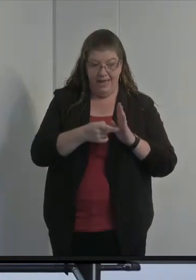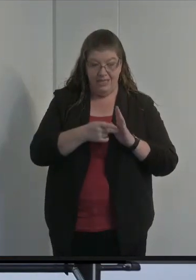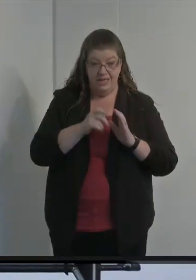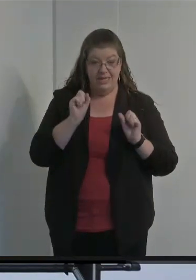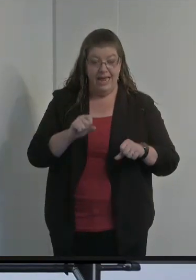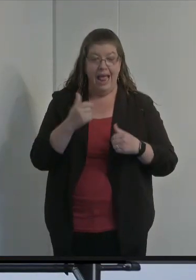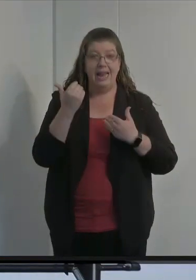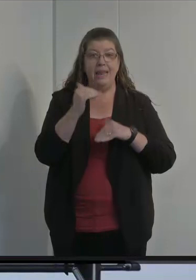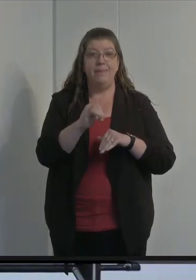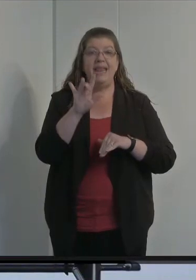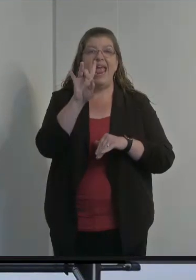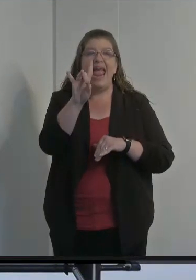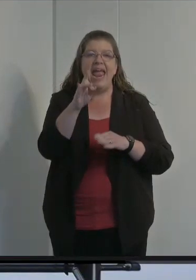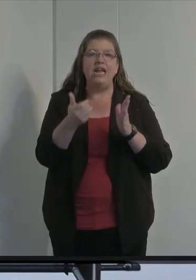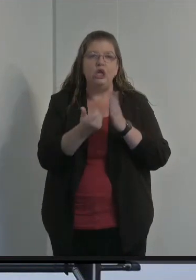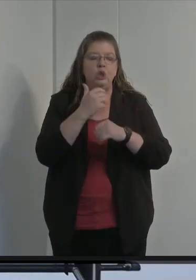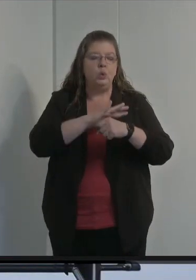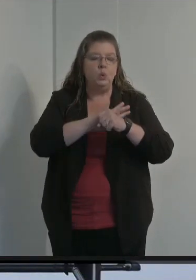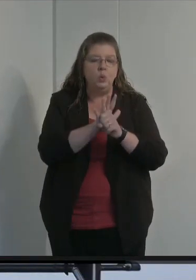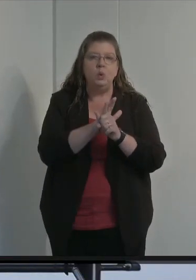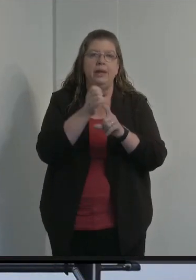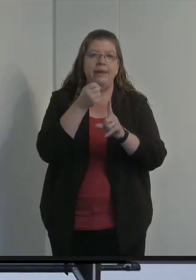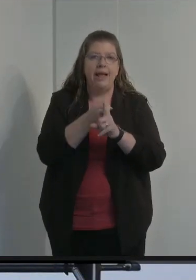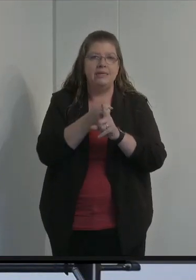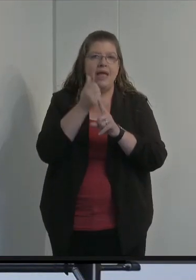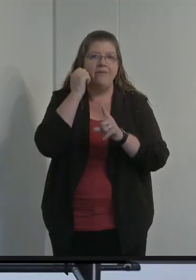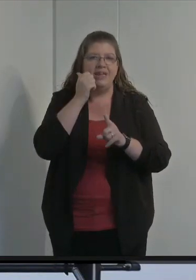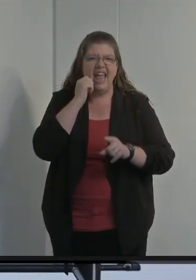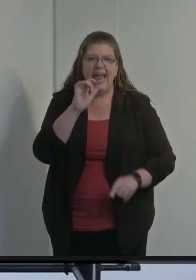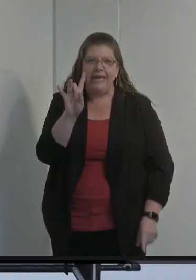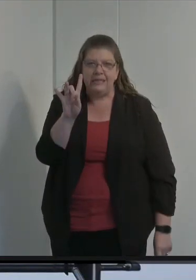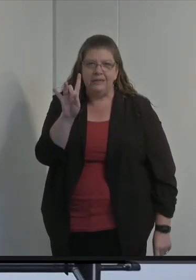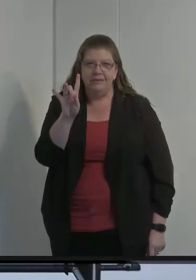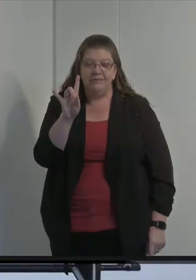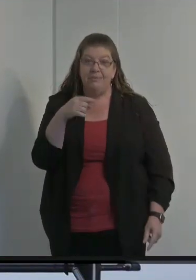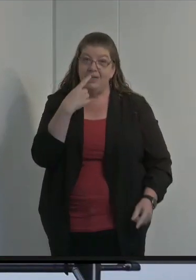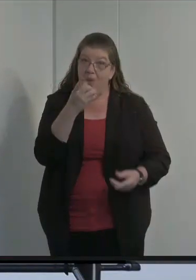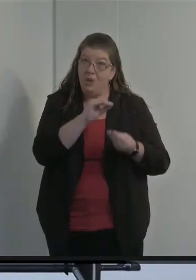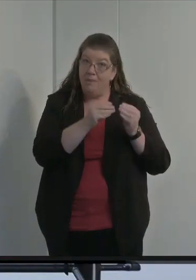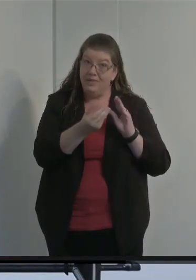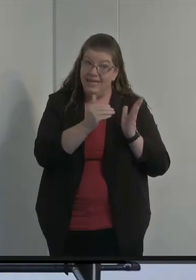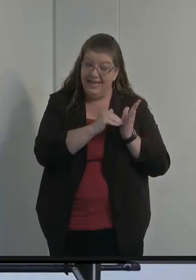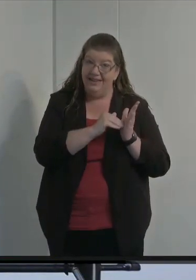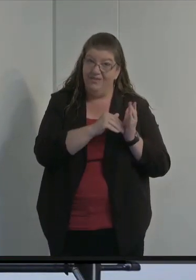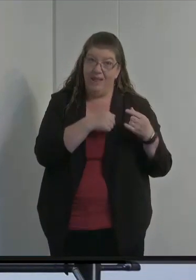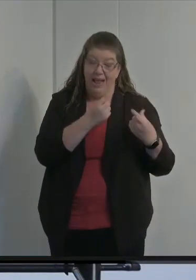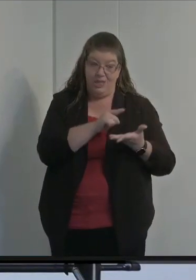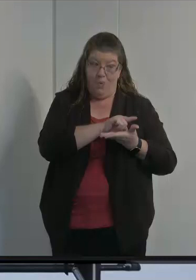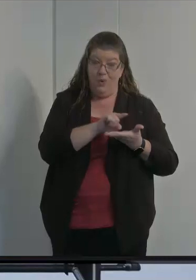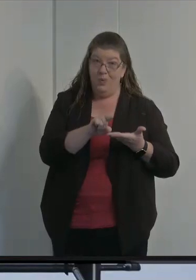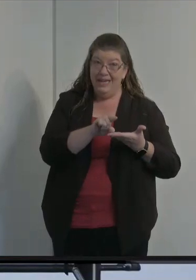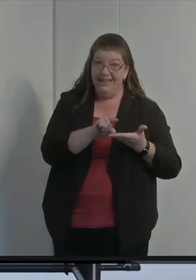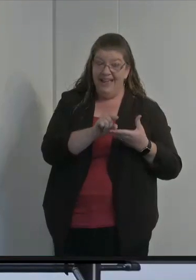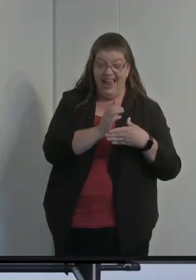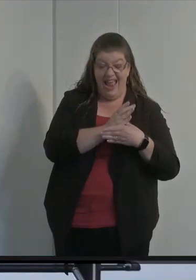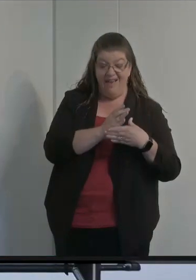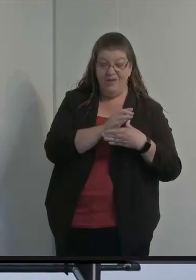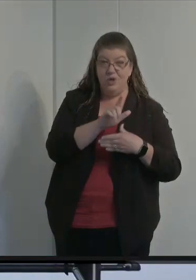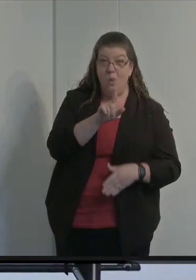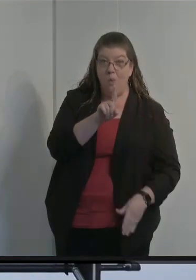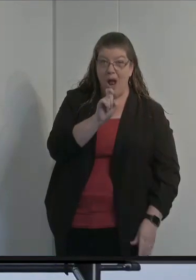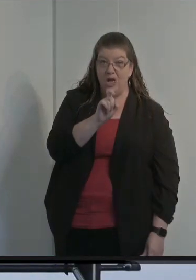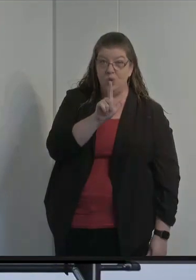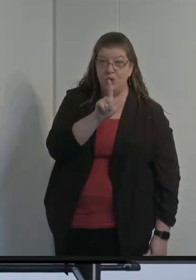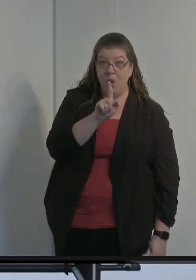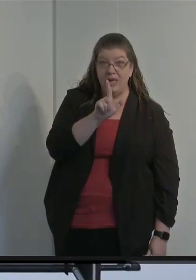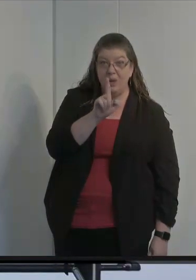new cases per day countywide. I'll say those two numbers again. This past week, we have averaged